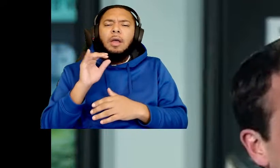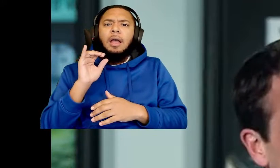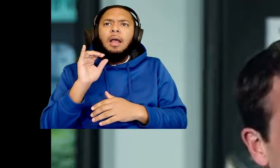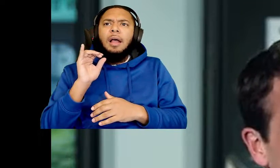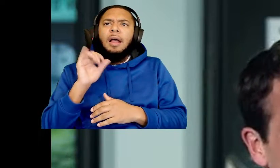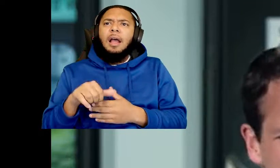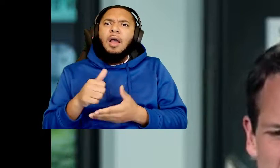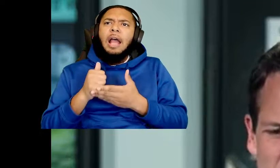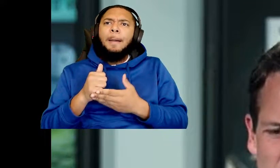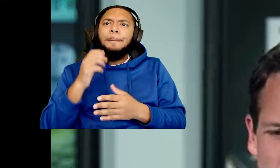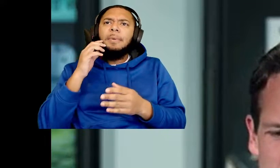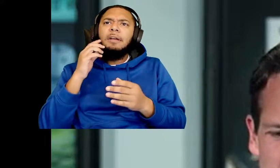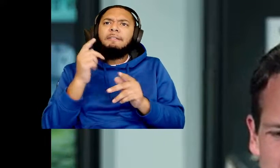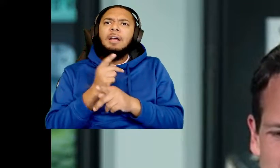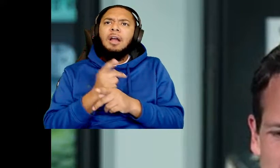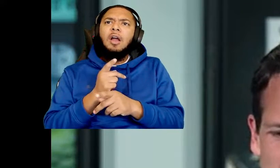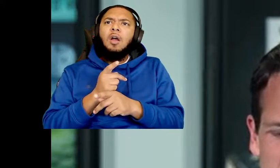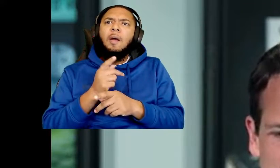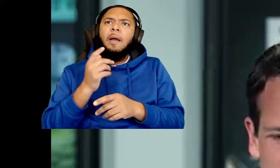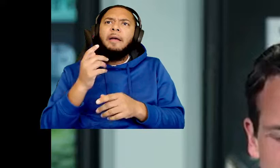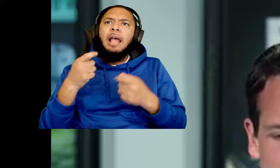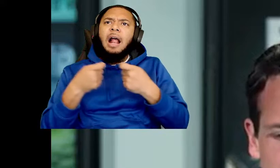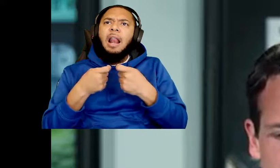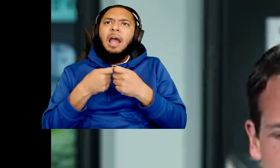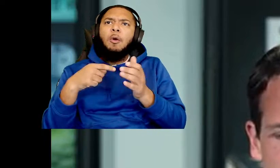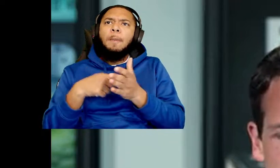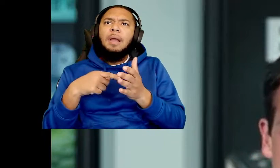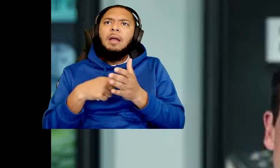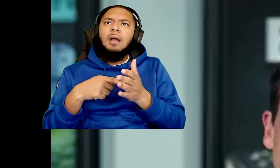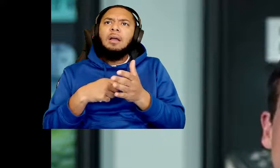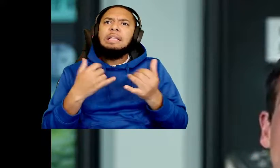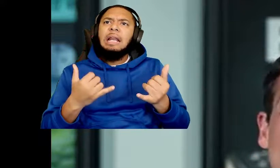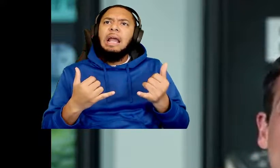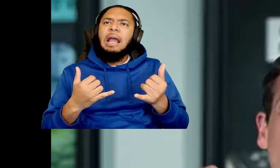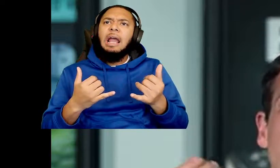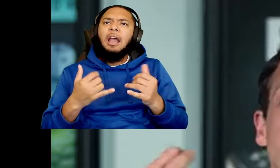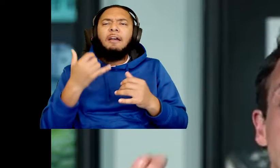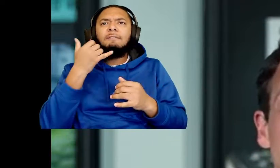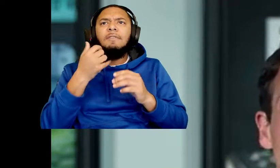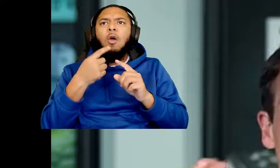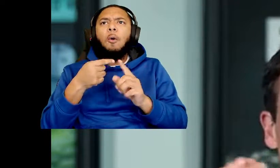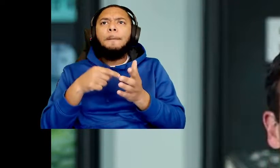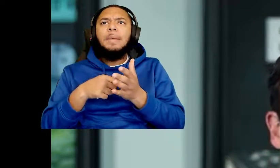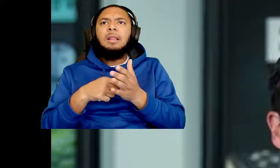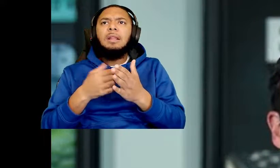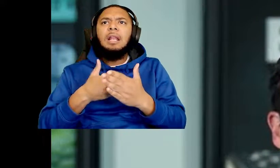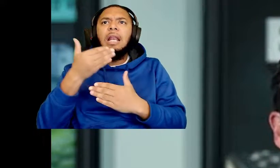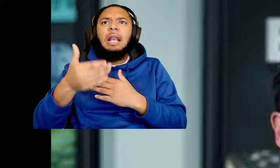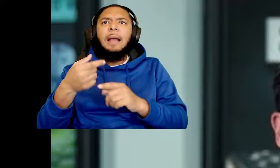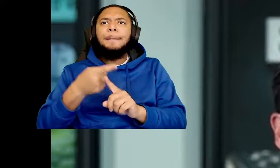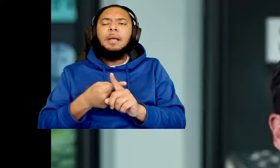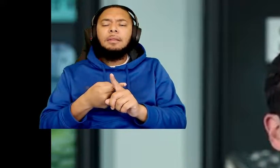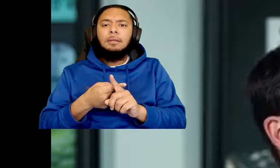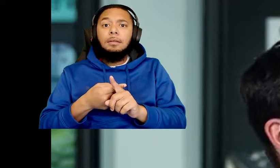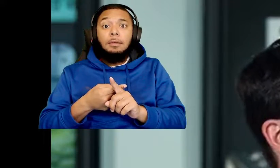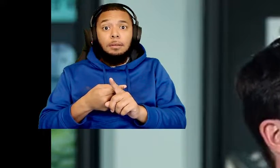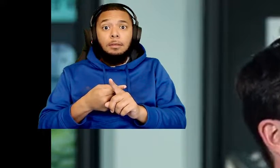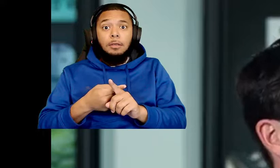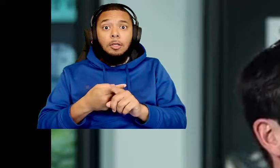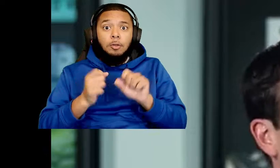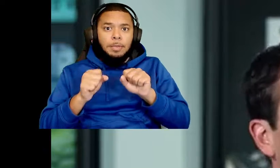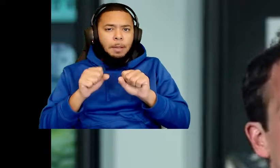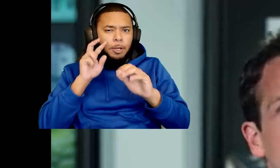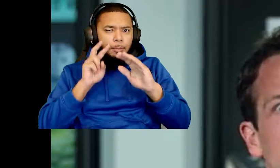be today? What is our phone bill going to be next month? Because in order to predict what's going to happen in the future, we